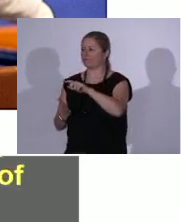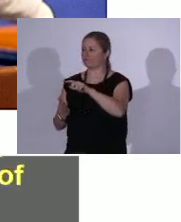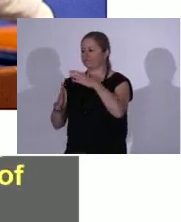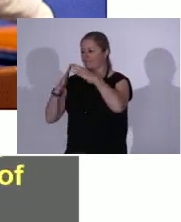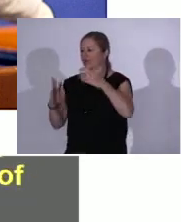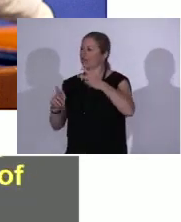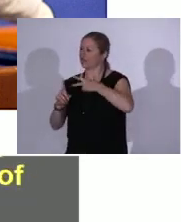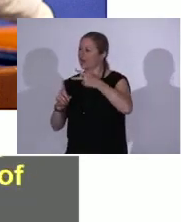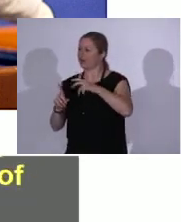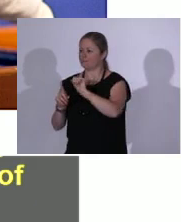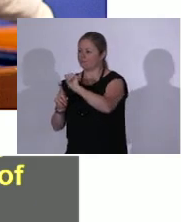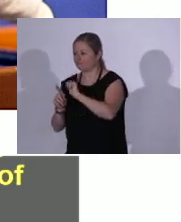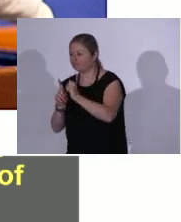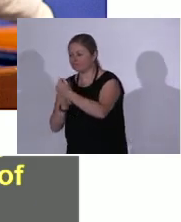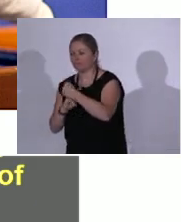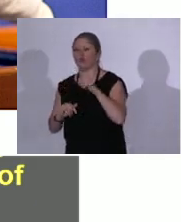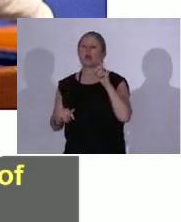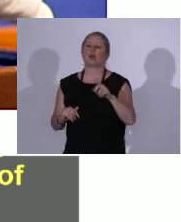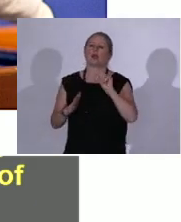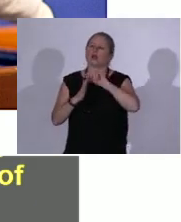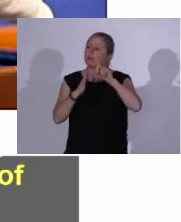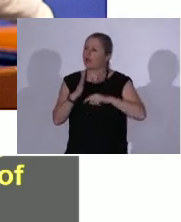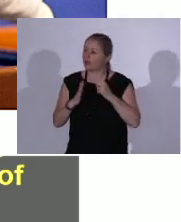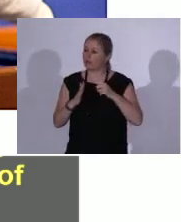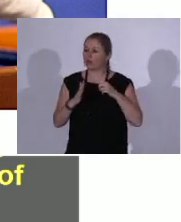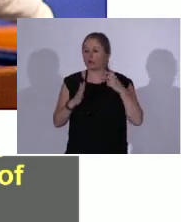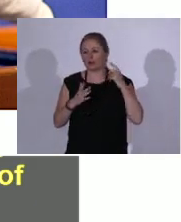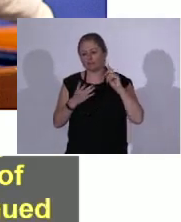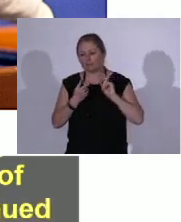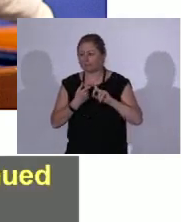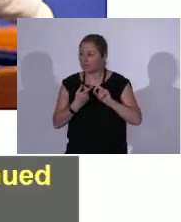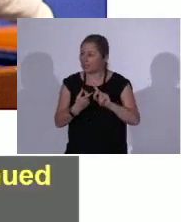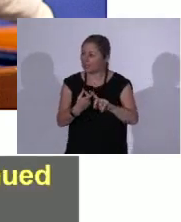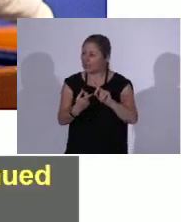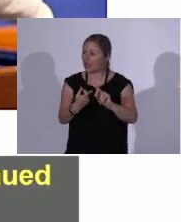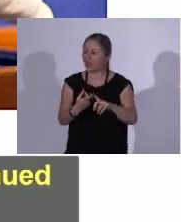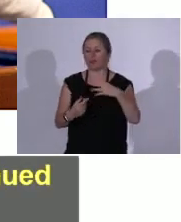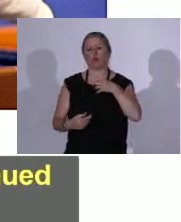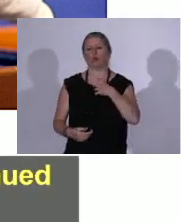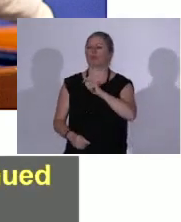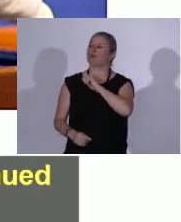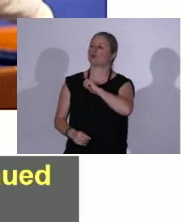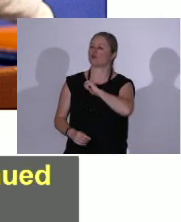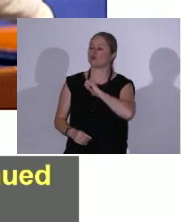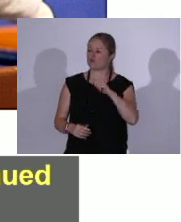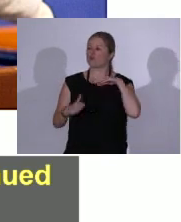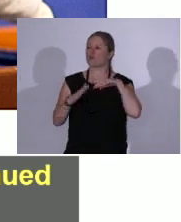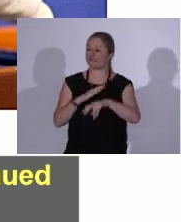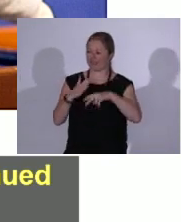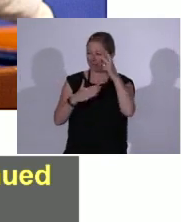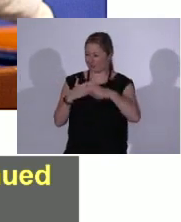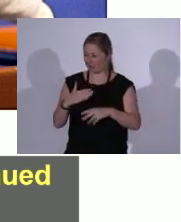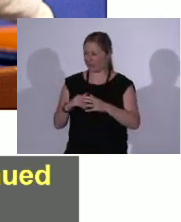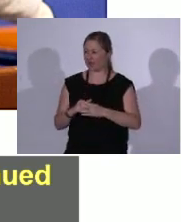situations. But as the program has continued over the past 2 years, we've seen more trust grow in the program, more families come,